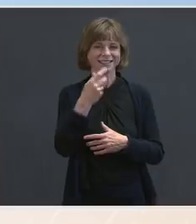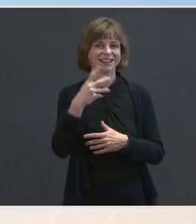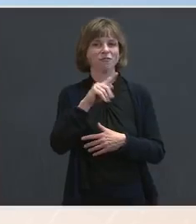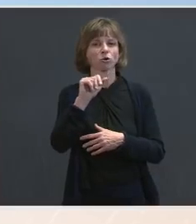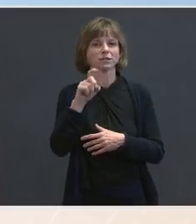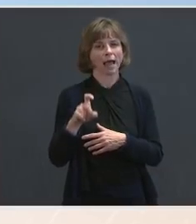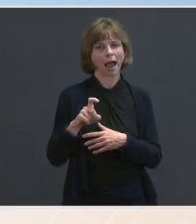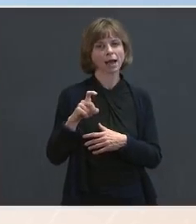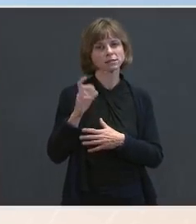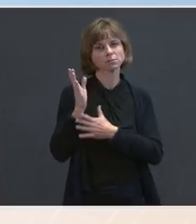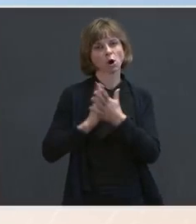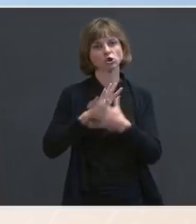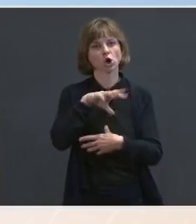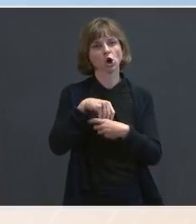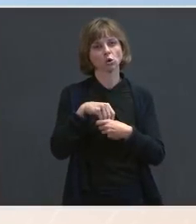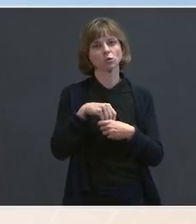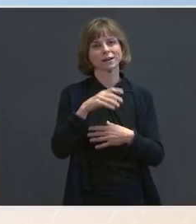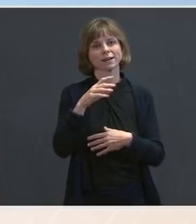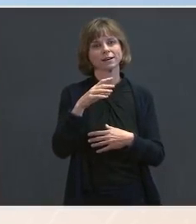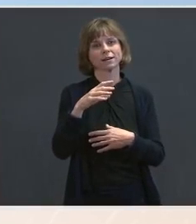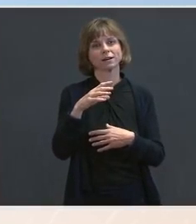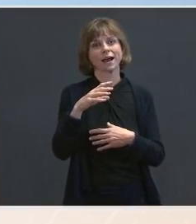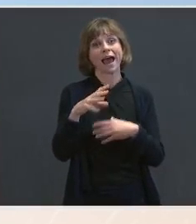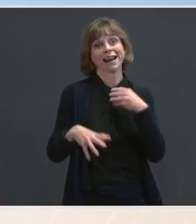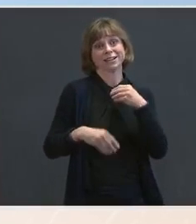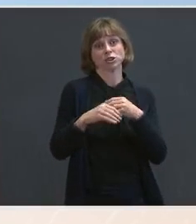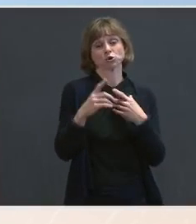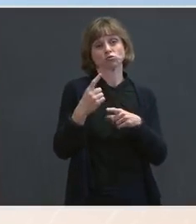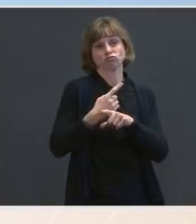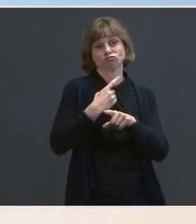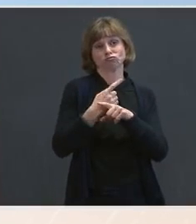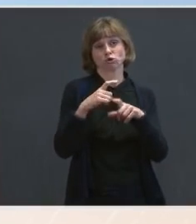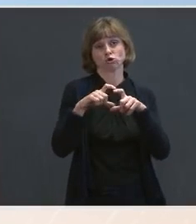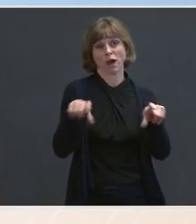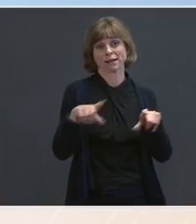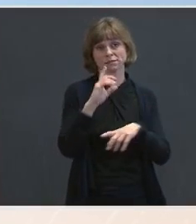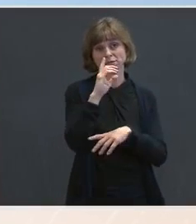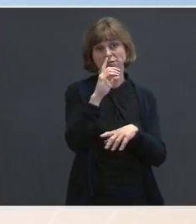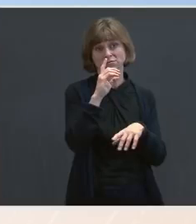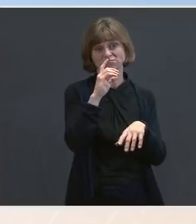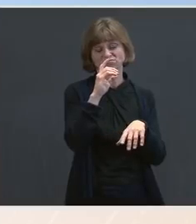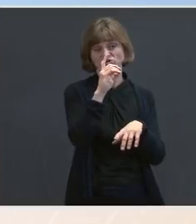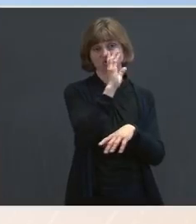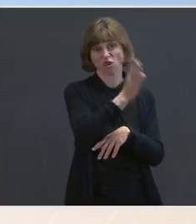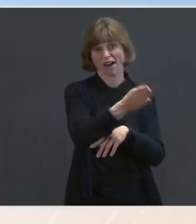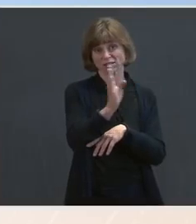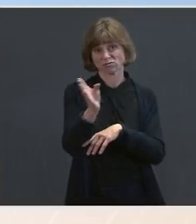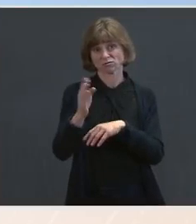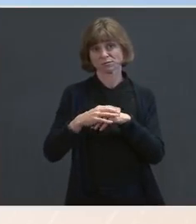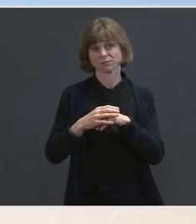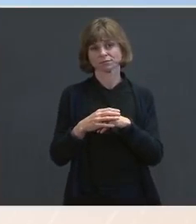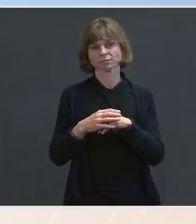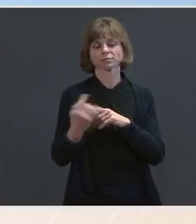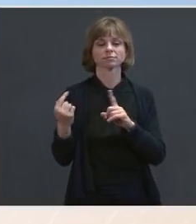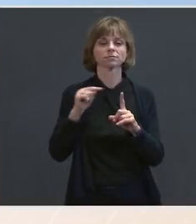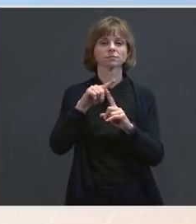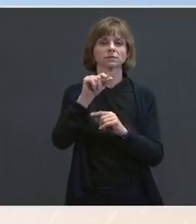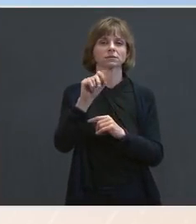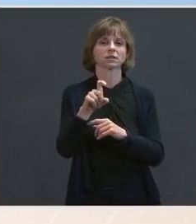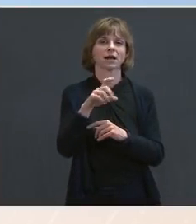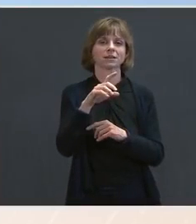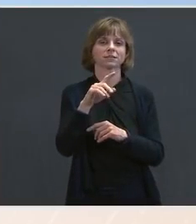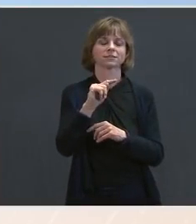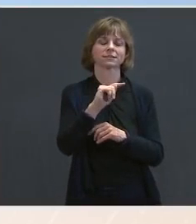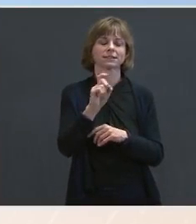this package. So just wanted to give a little number crunching laydown. Go ahead, Jeff. Jen, going back to Texas and Mississippi, is